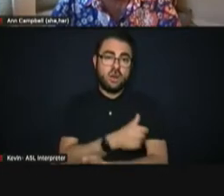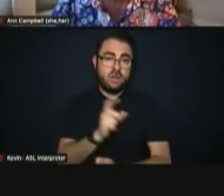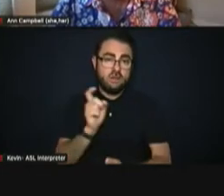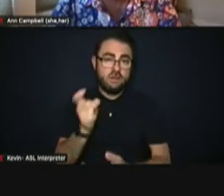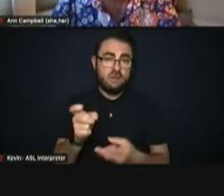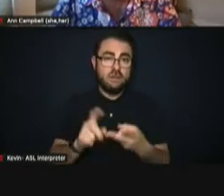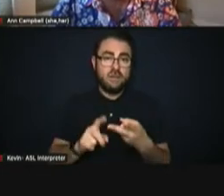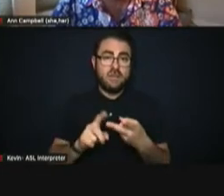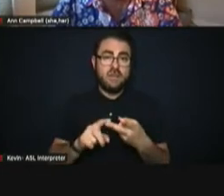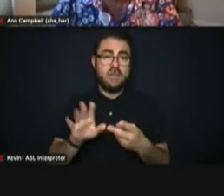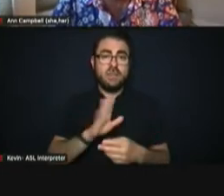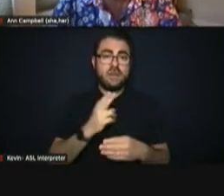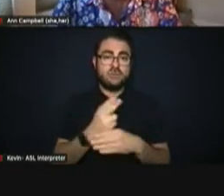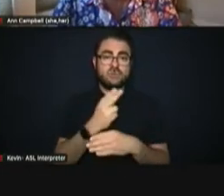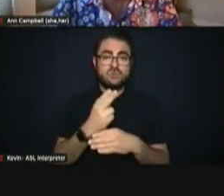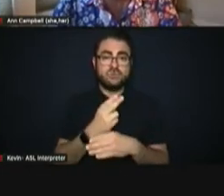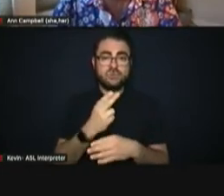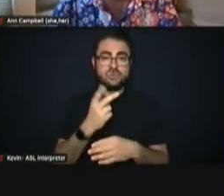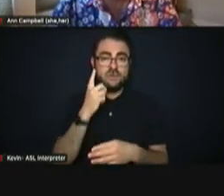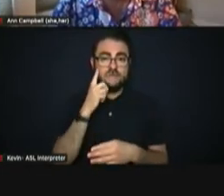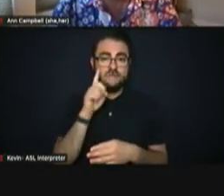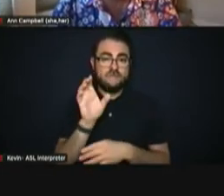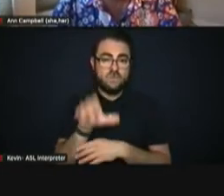of force,